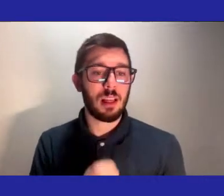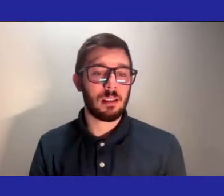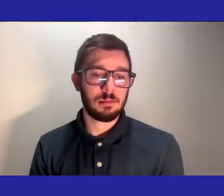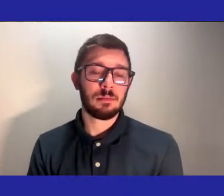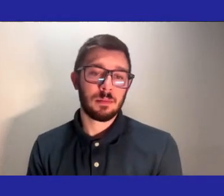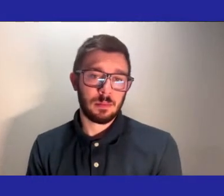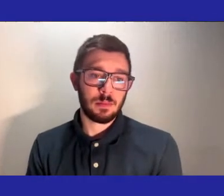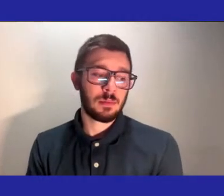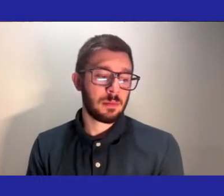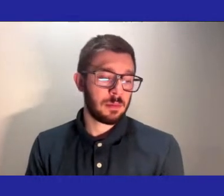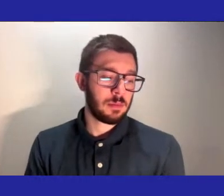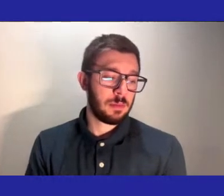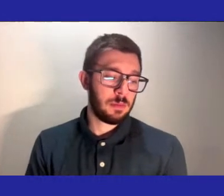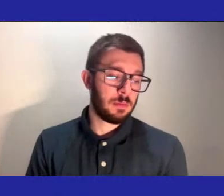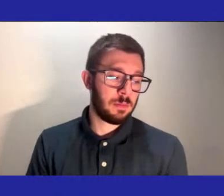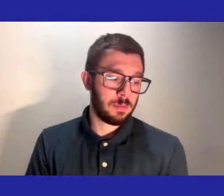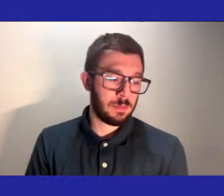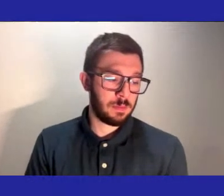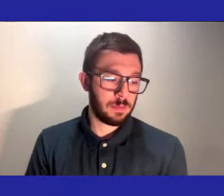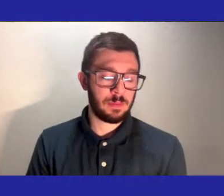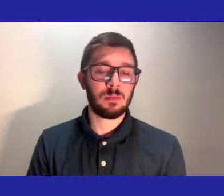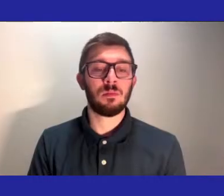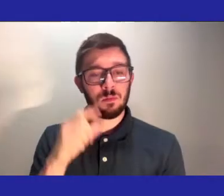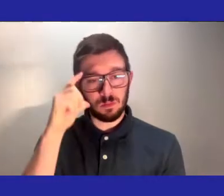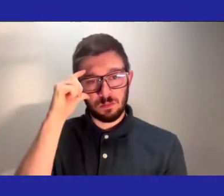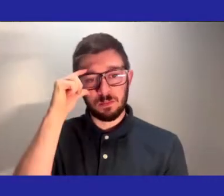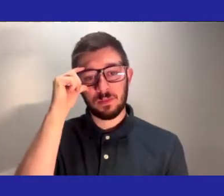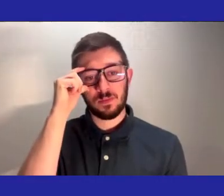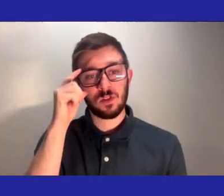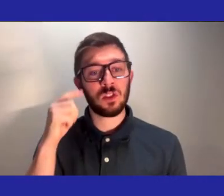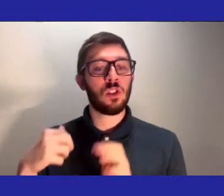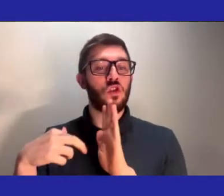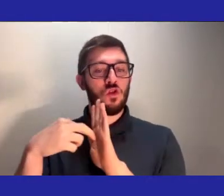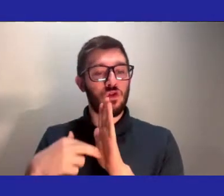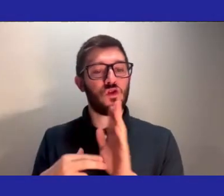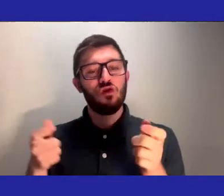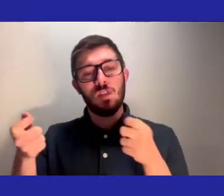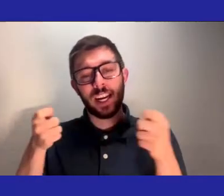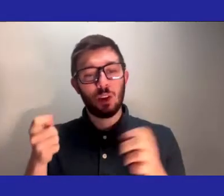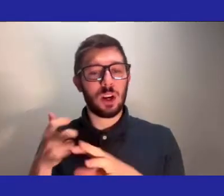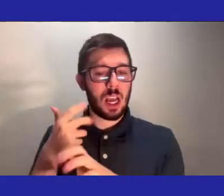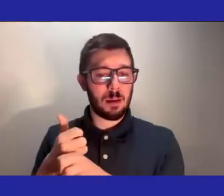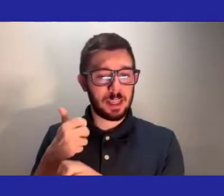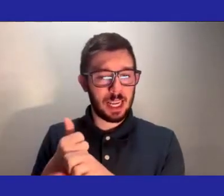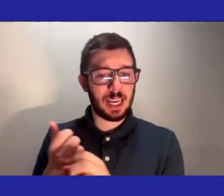So in terms of a regulatory update, many of you might be aware of